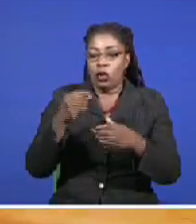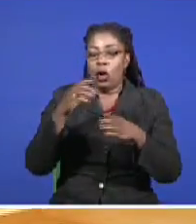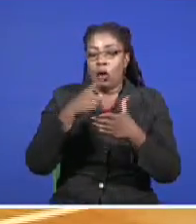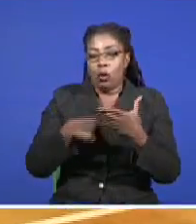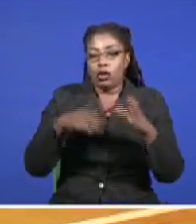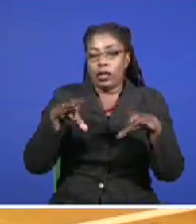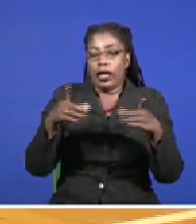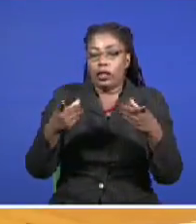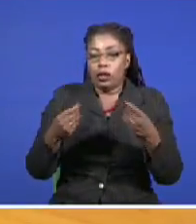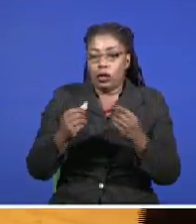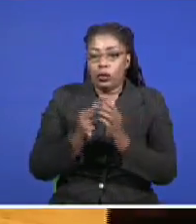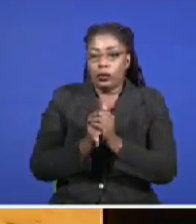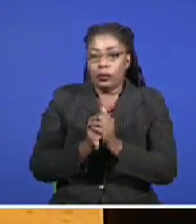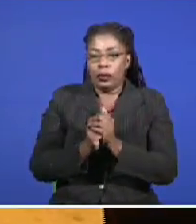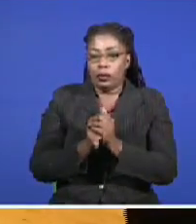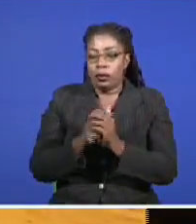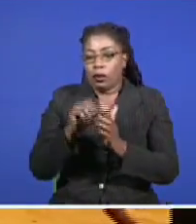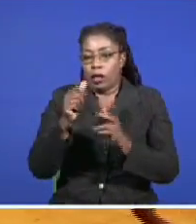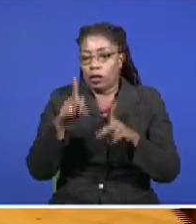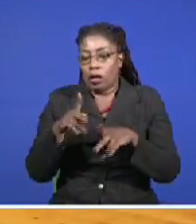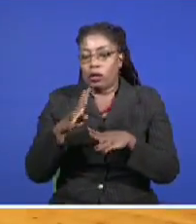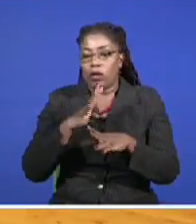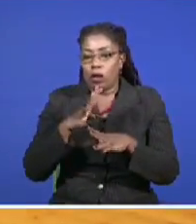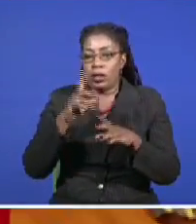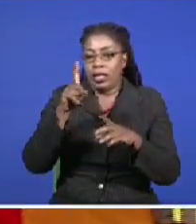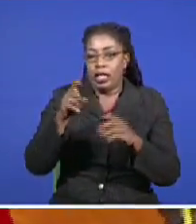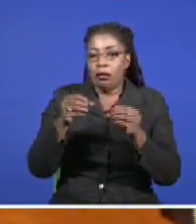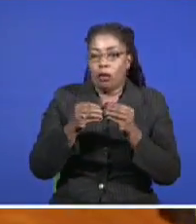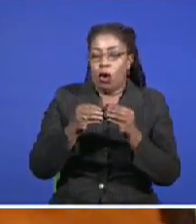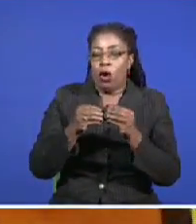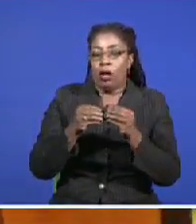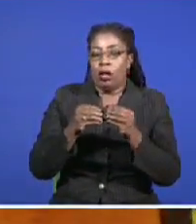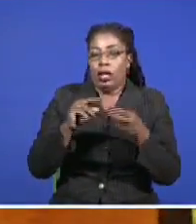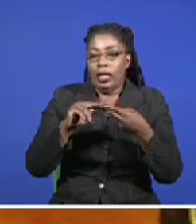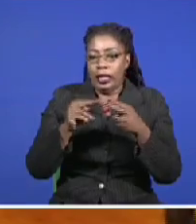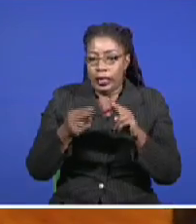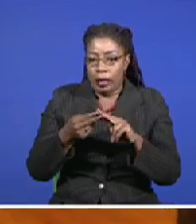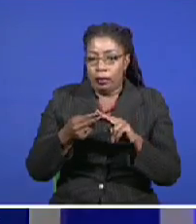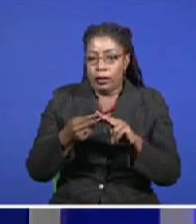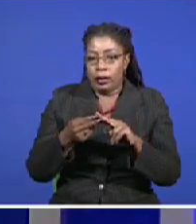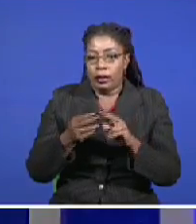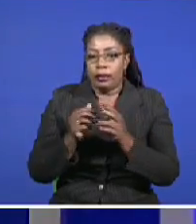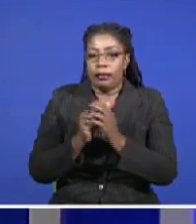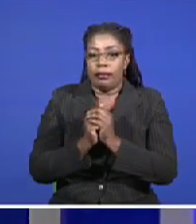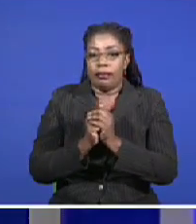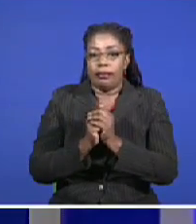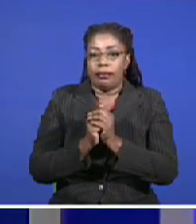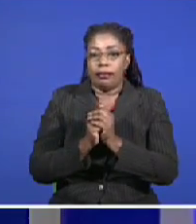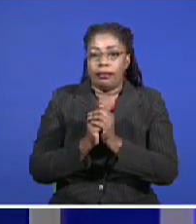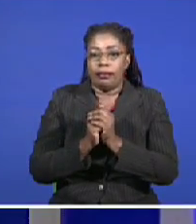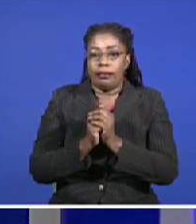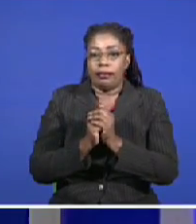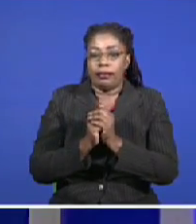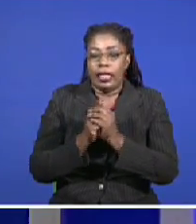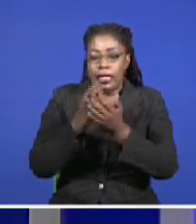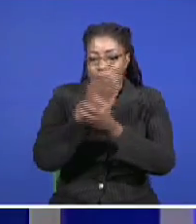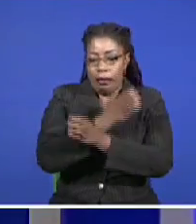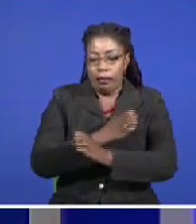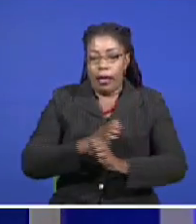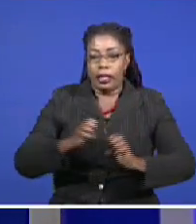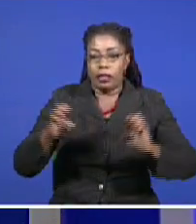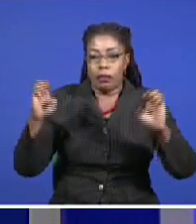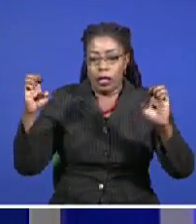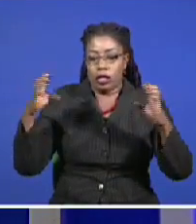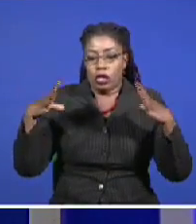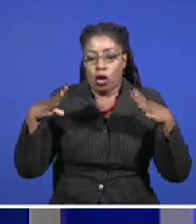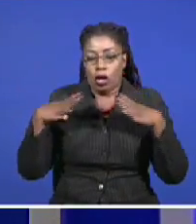good as we want to be. If we could get some more numbers, then maybe we could compete a little better. But I like the five we have. The Emancipation Holiday weekend